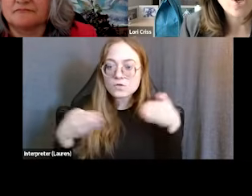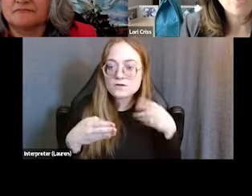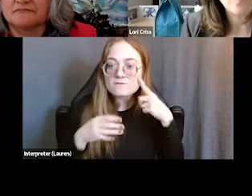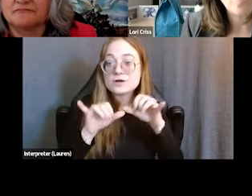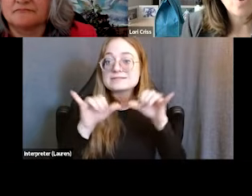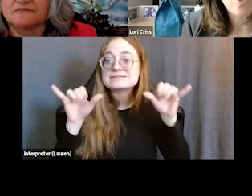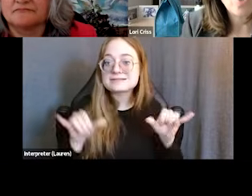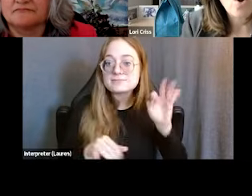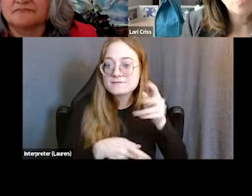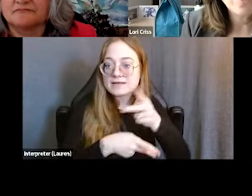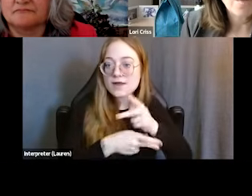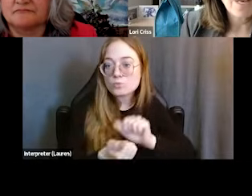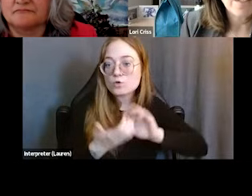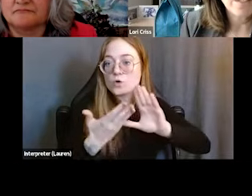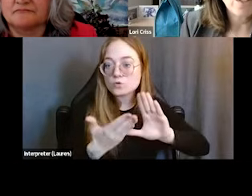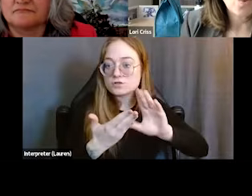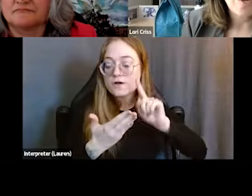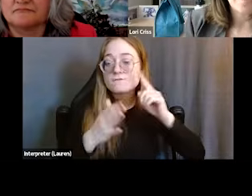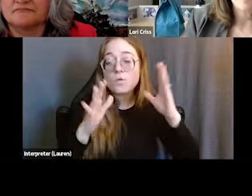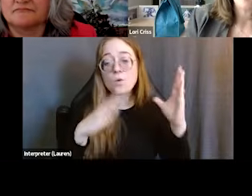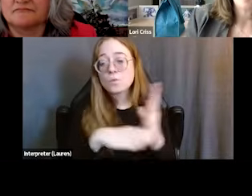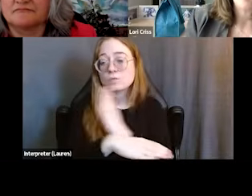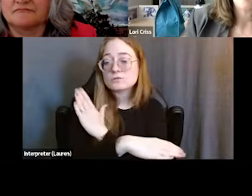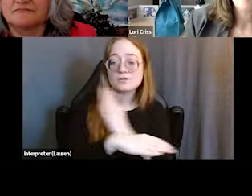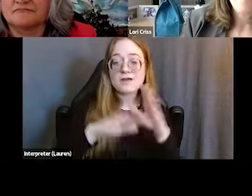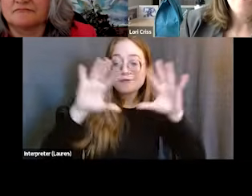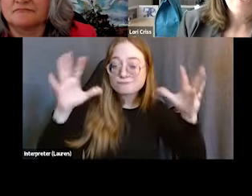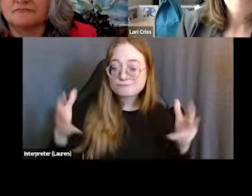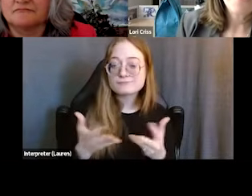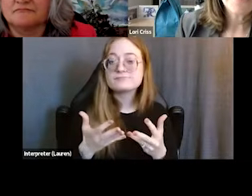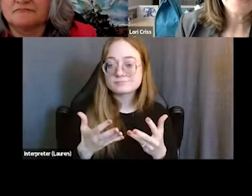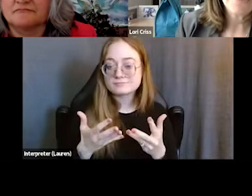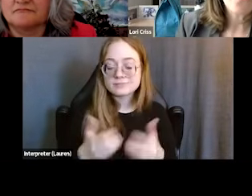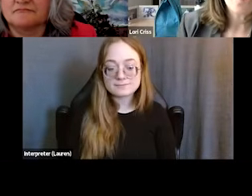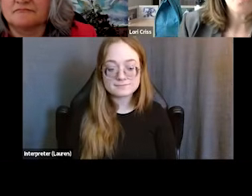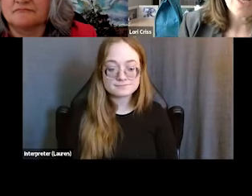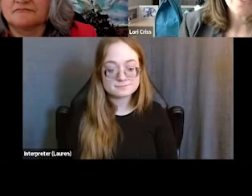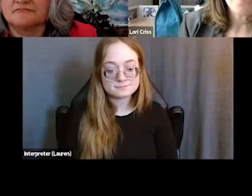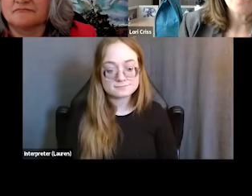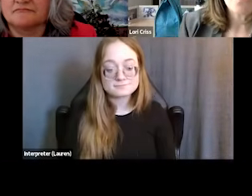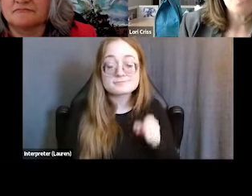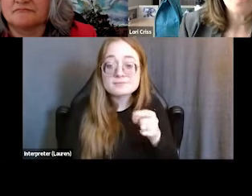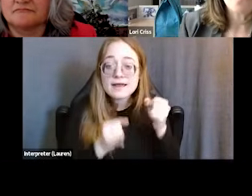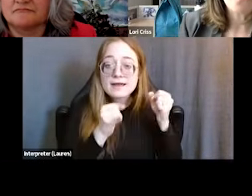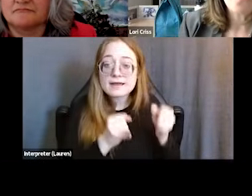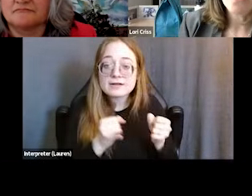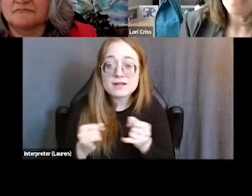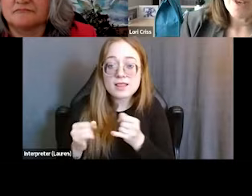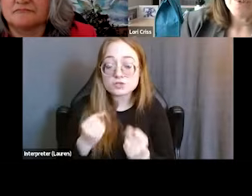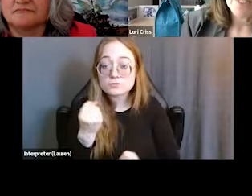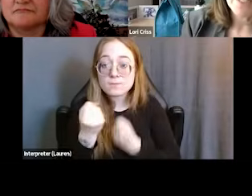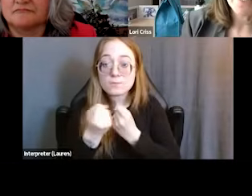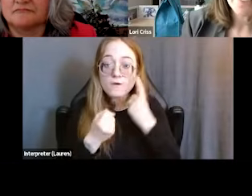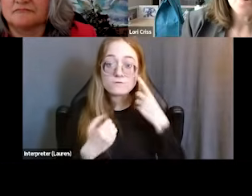approach on a wholesale basis in the DeWine administration. And this individualized support for youth